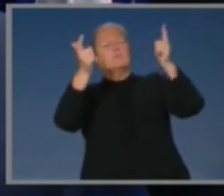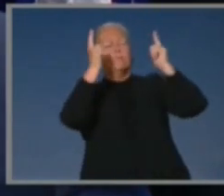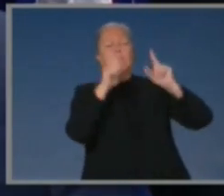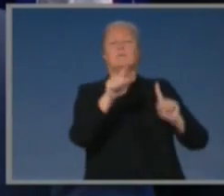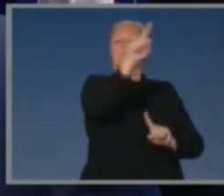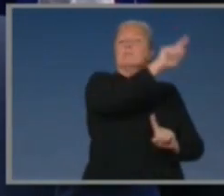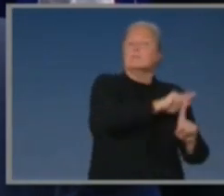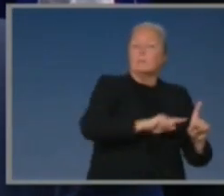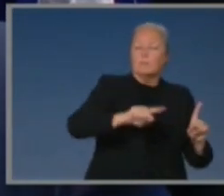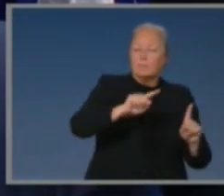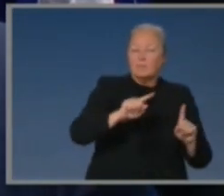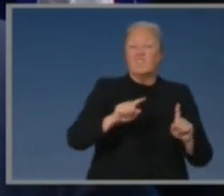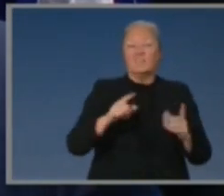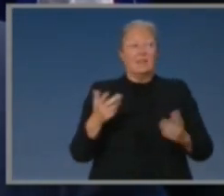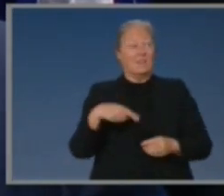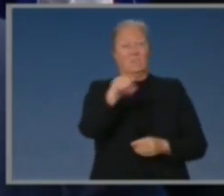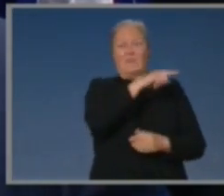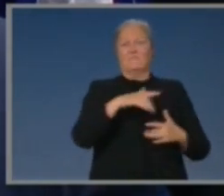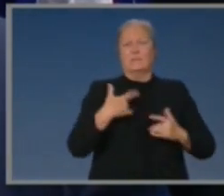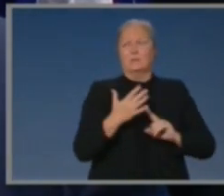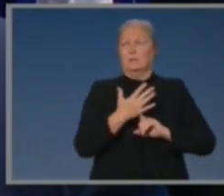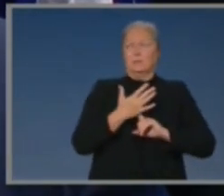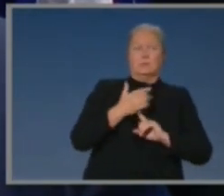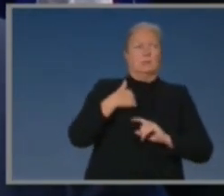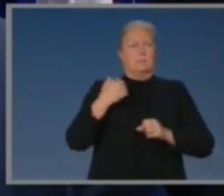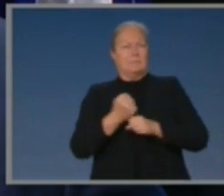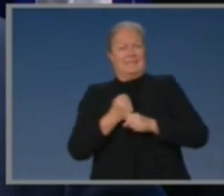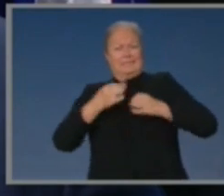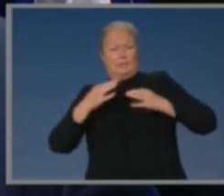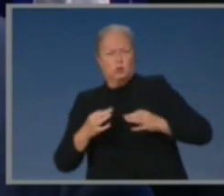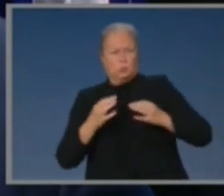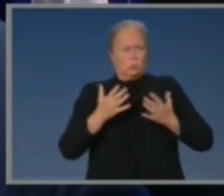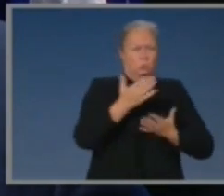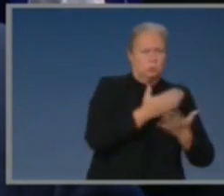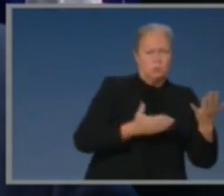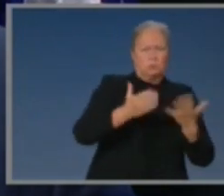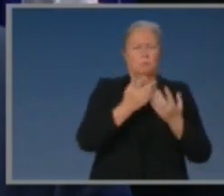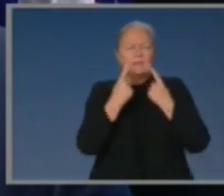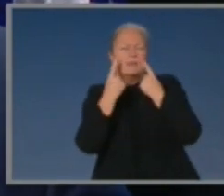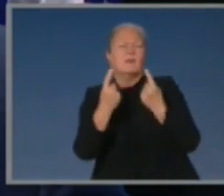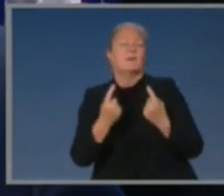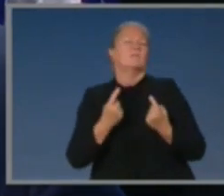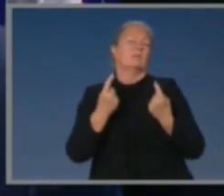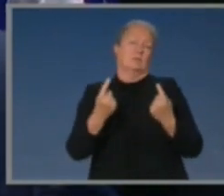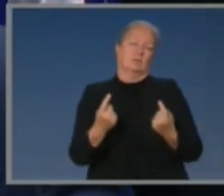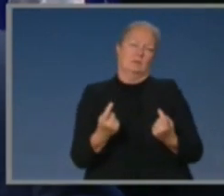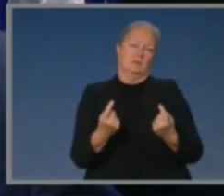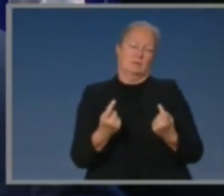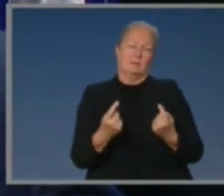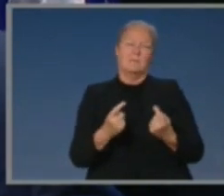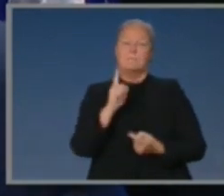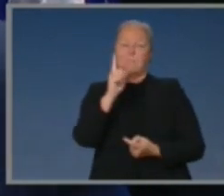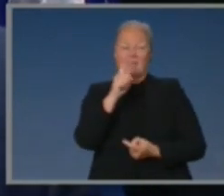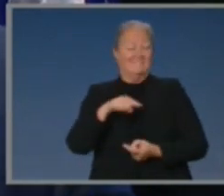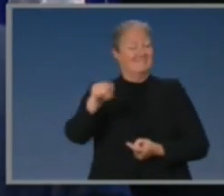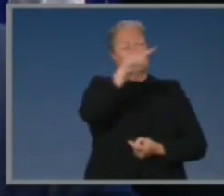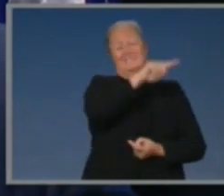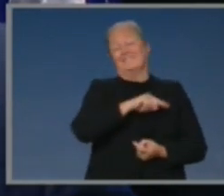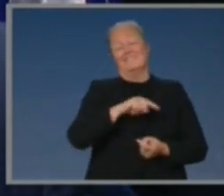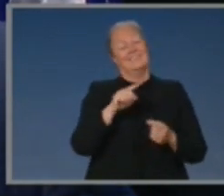shortage of pressure on the decisions that they're making, I can assure you. But I respect the fact that they've each got to make their own call, just like I